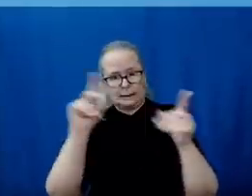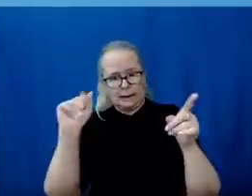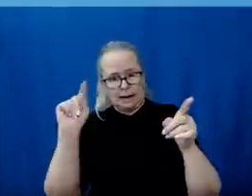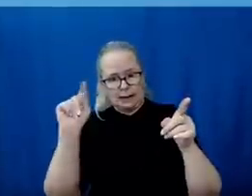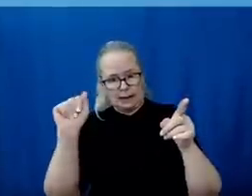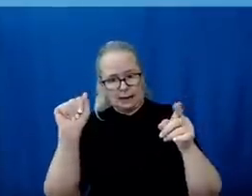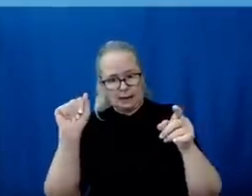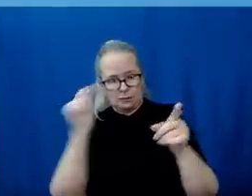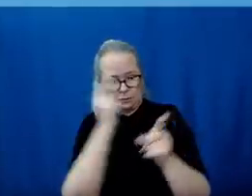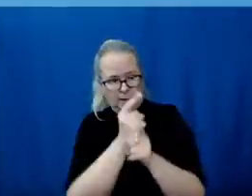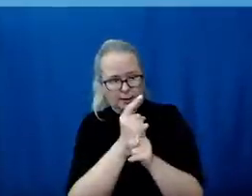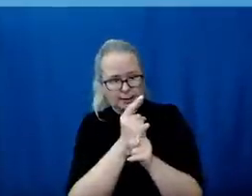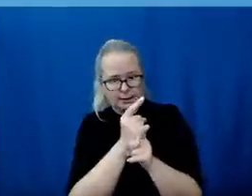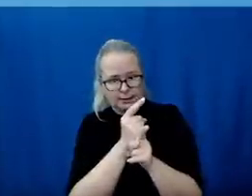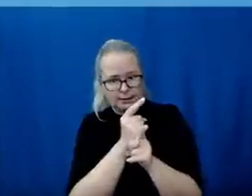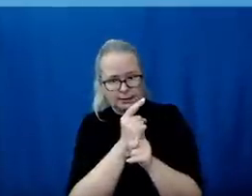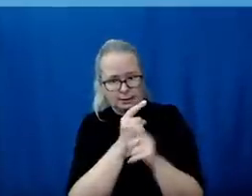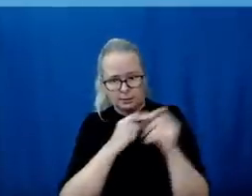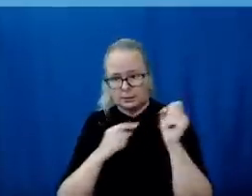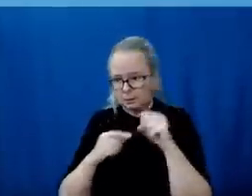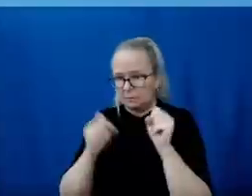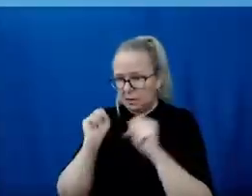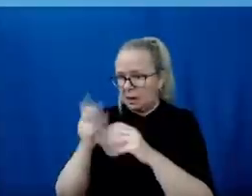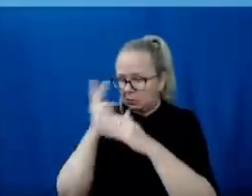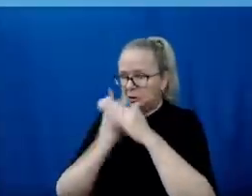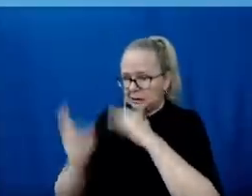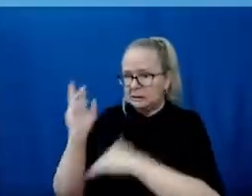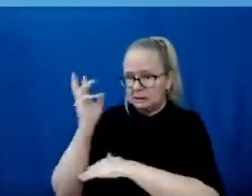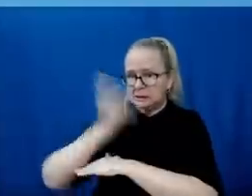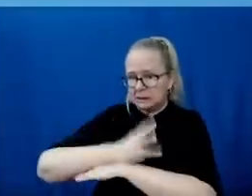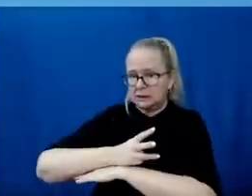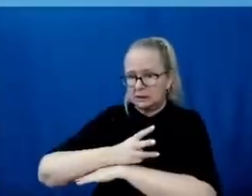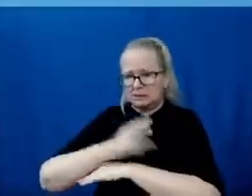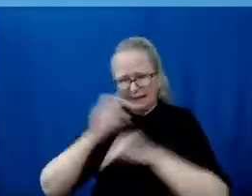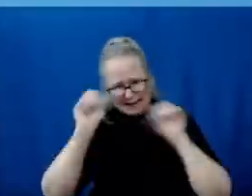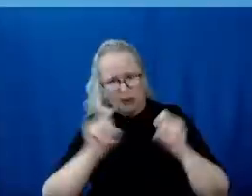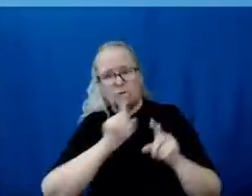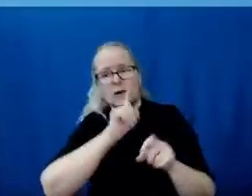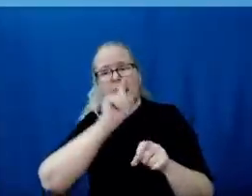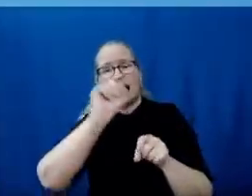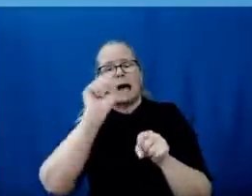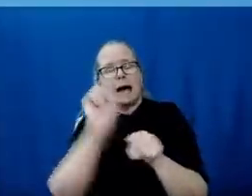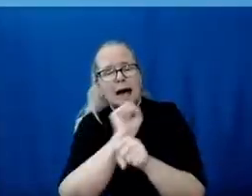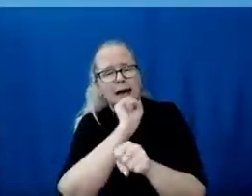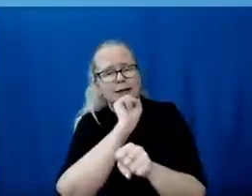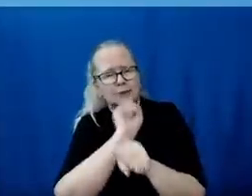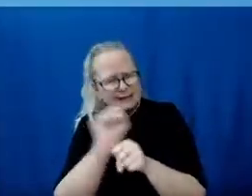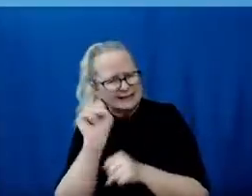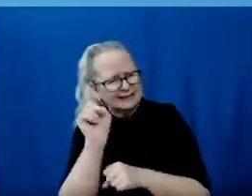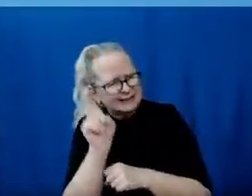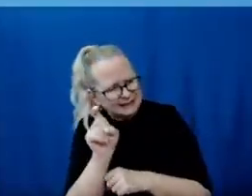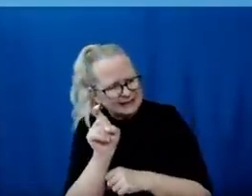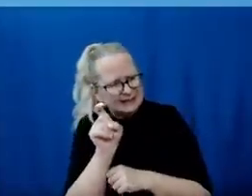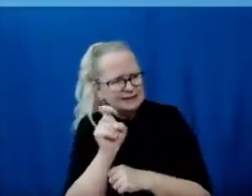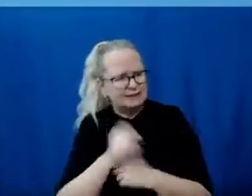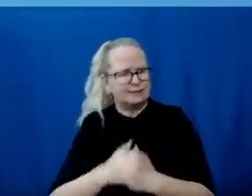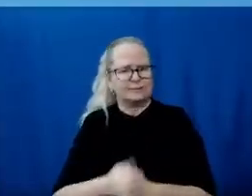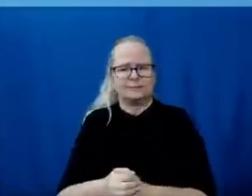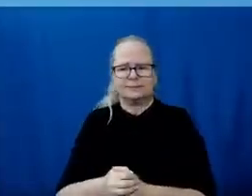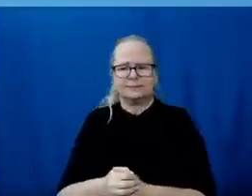you're using the whole data set, right? And you're saying, okay, you can do it, but can you do